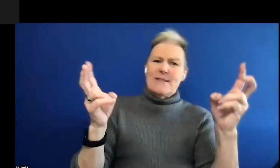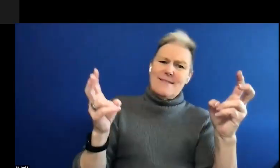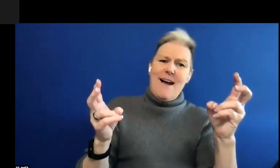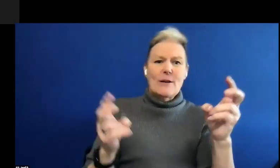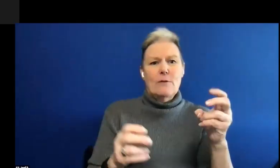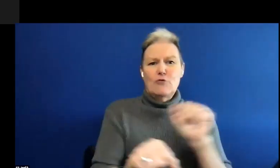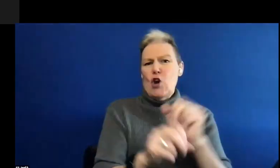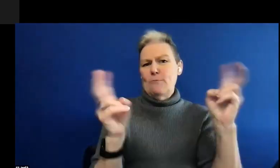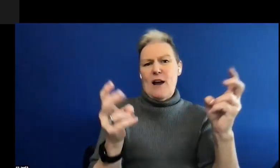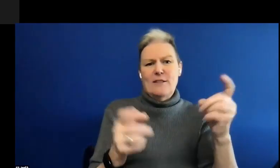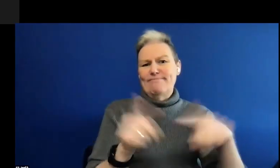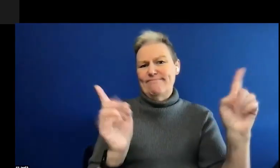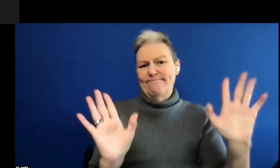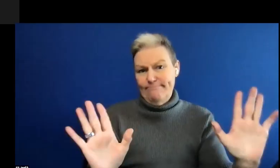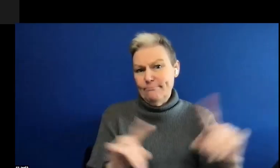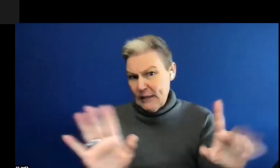but